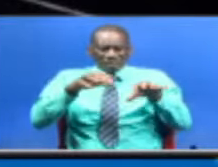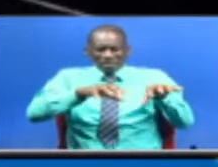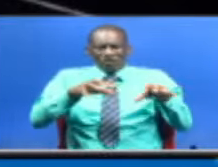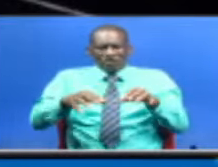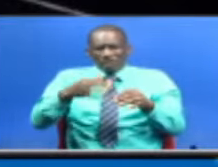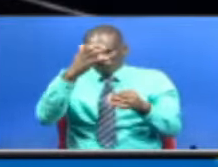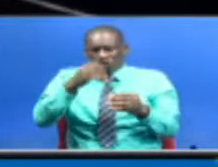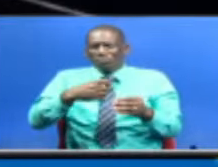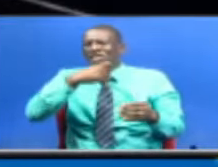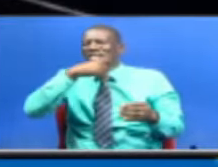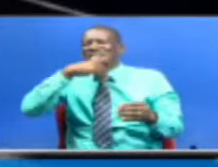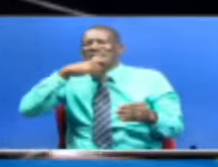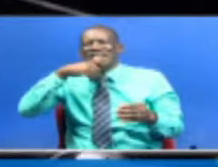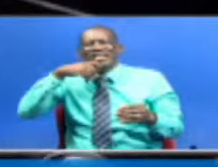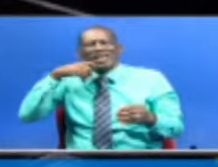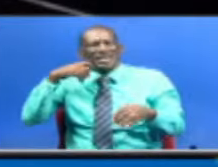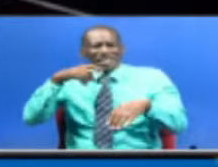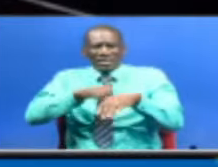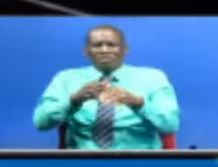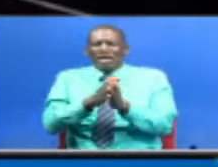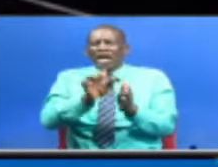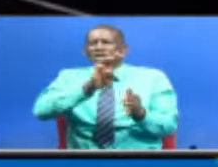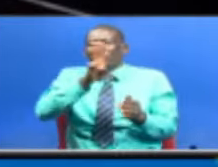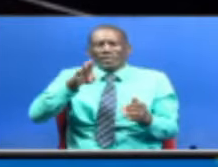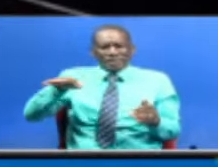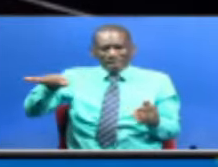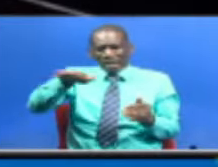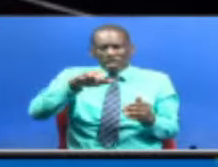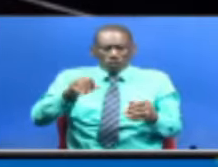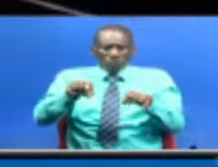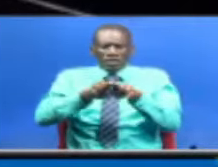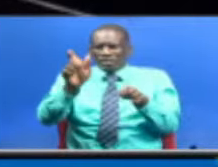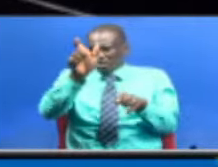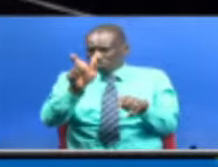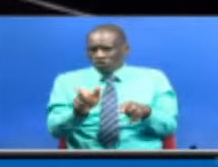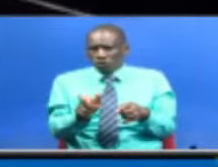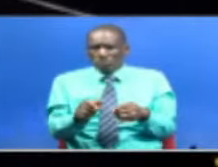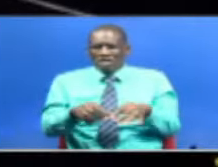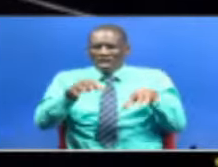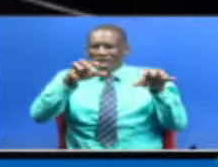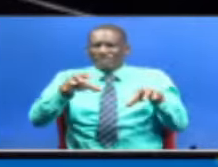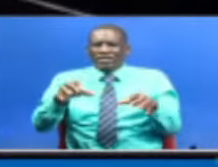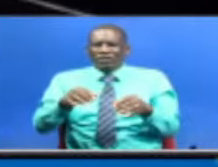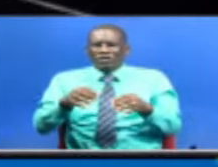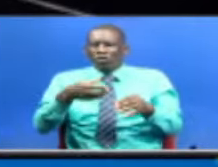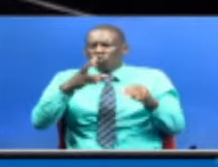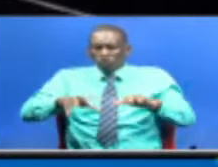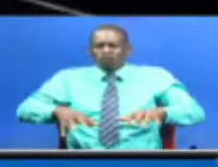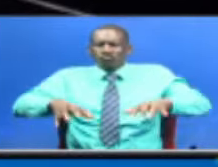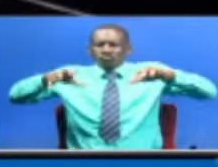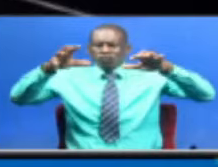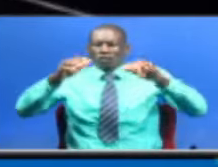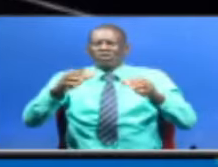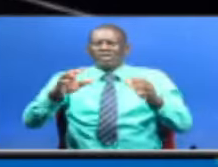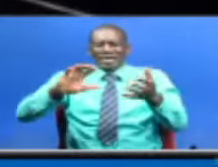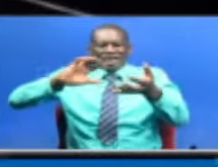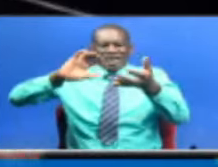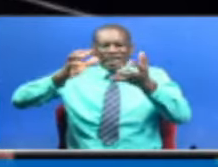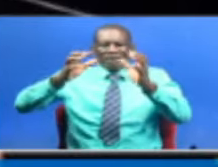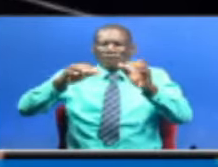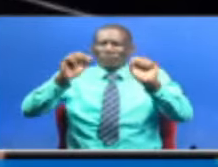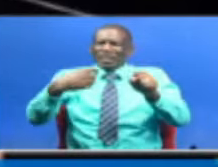from drought, while the western part of the same region are suffering floods. So climate is, you can